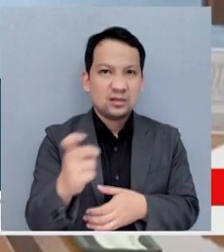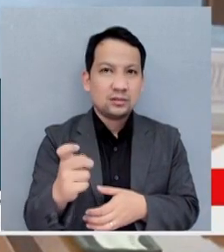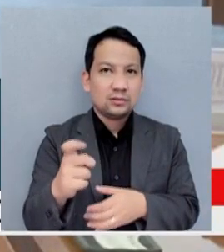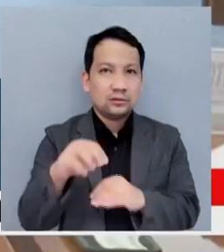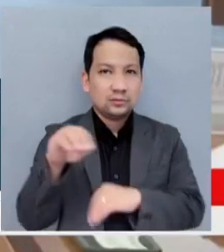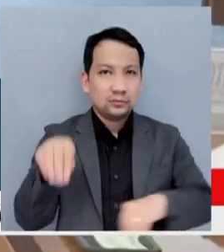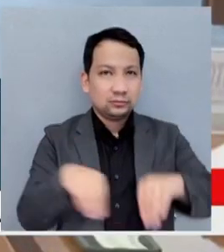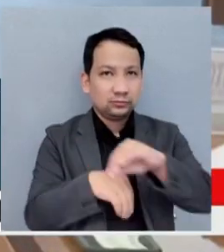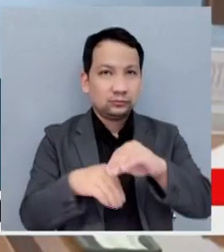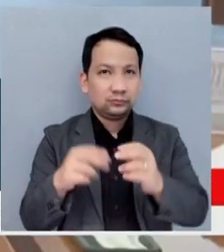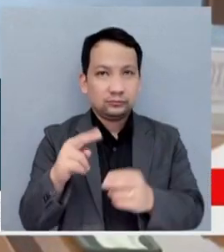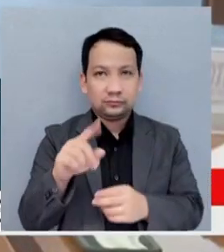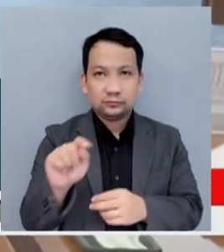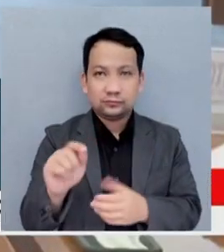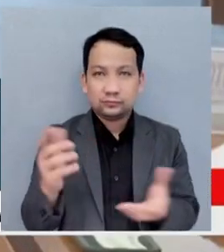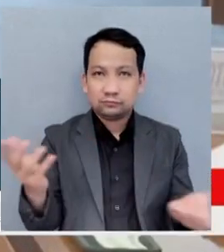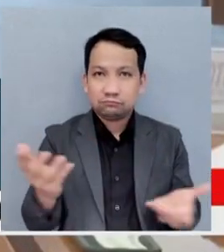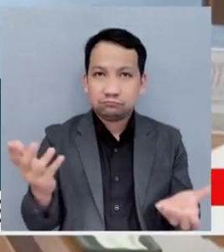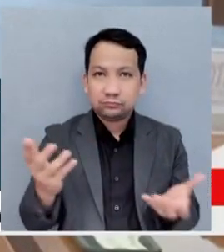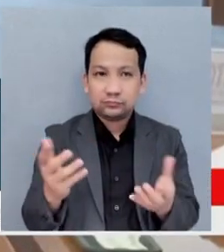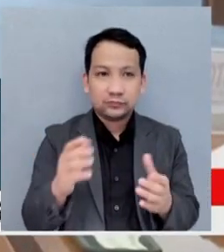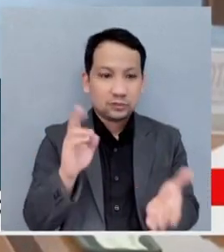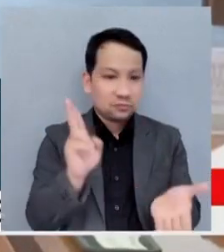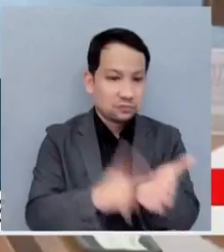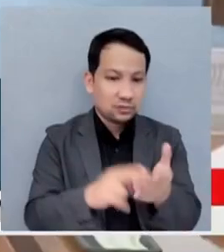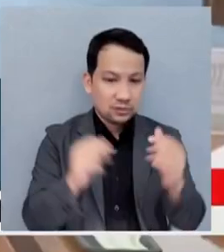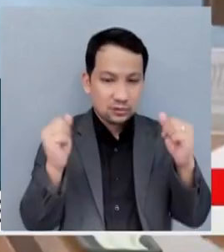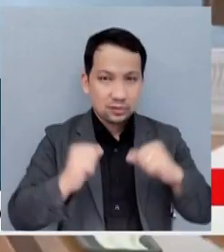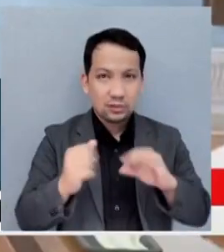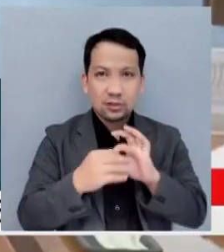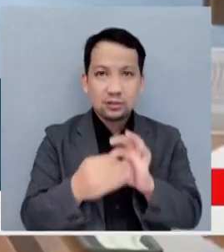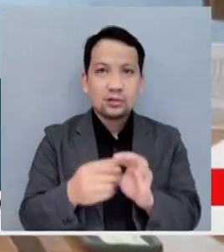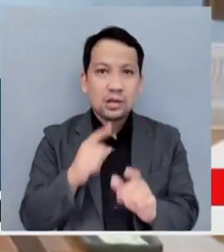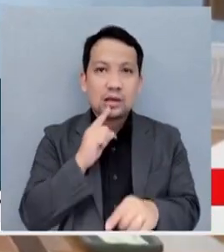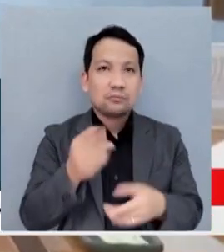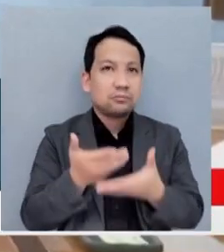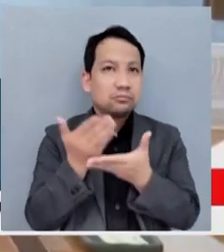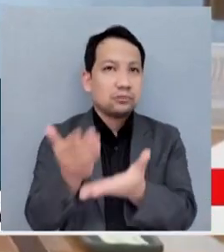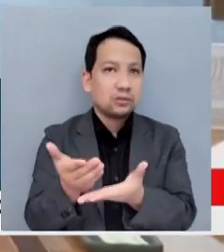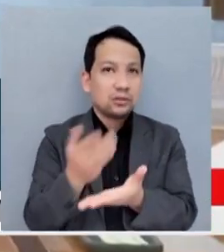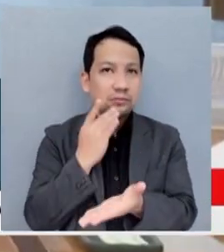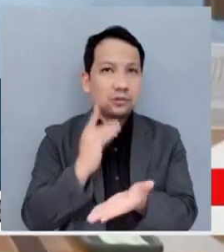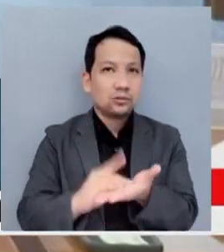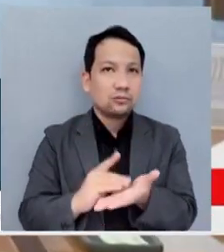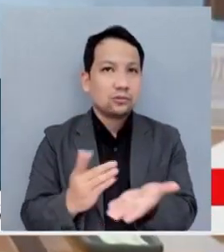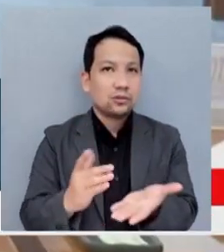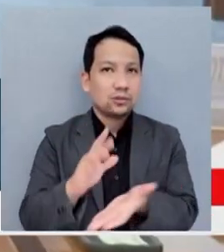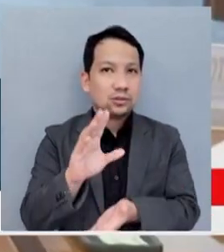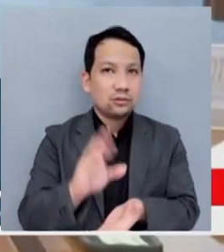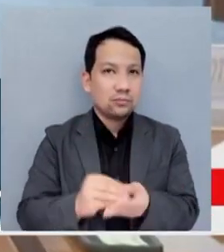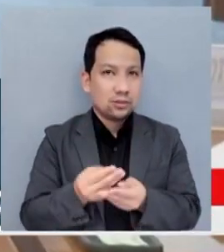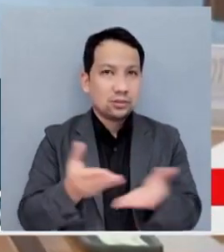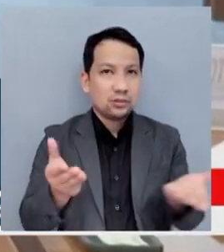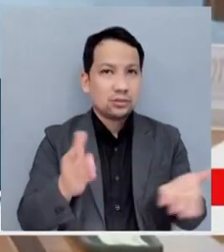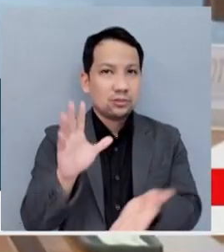notes, or there is no annex, which is why you have not been able to provide the committee with a copy. Which is it,